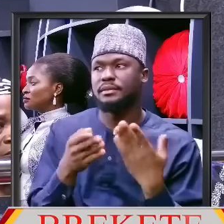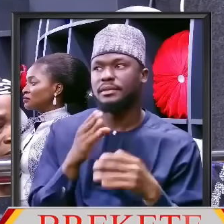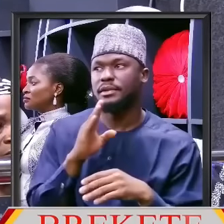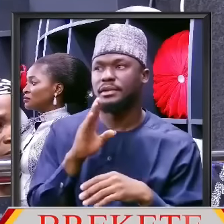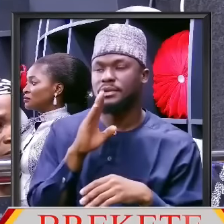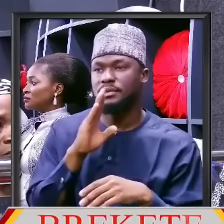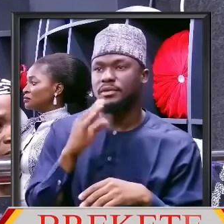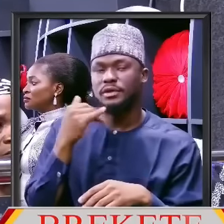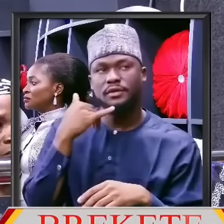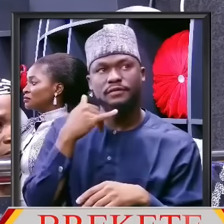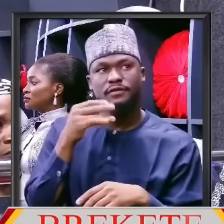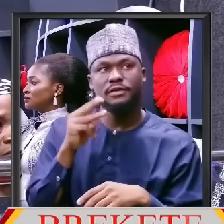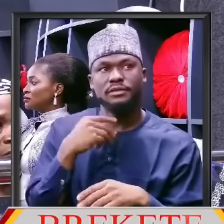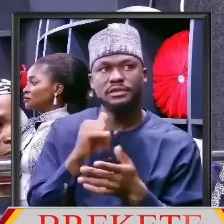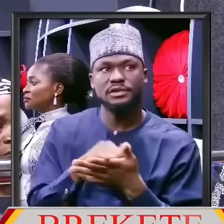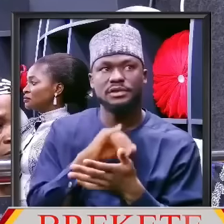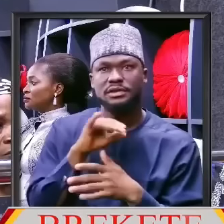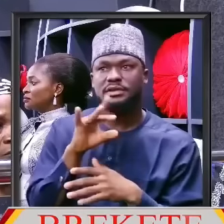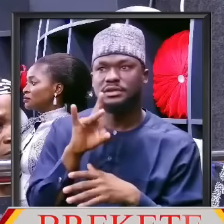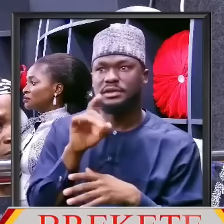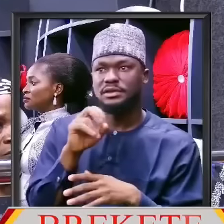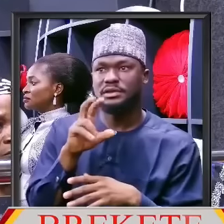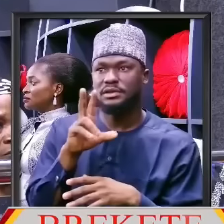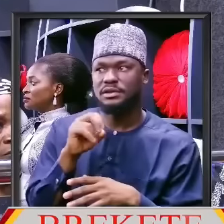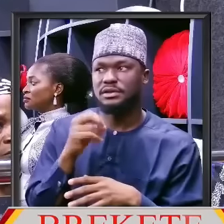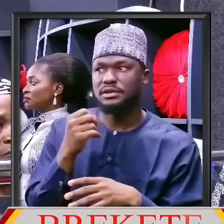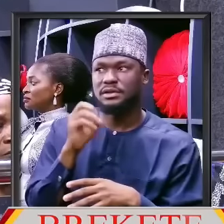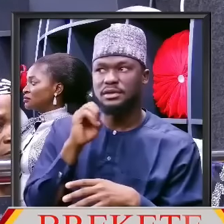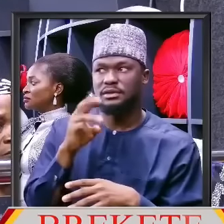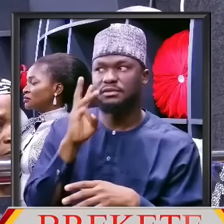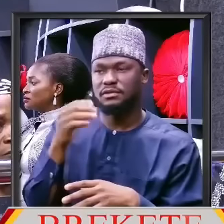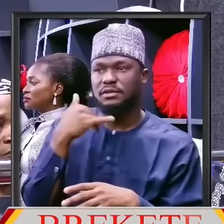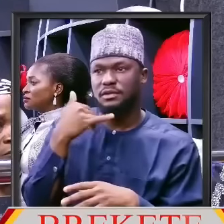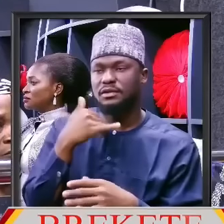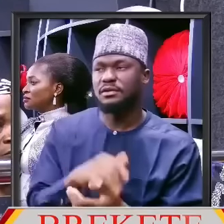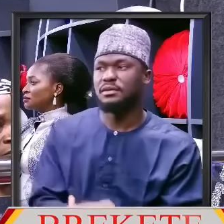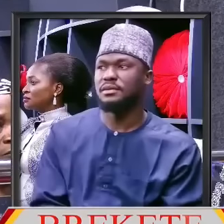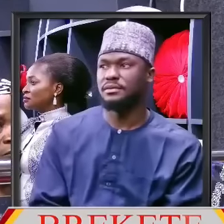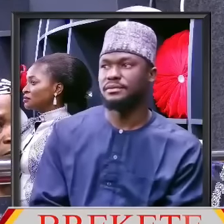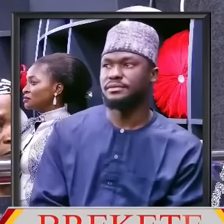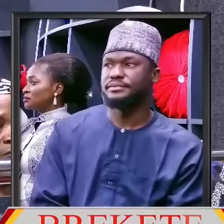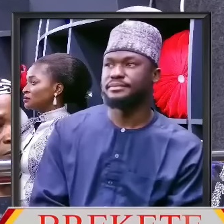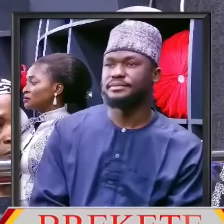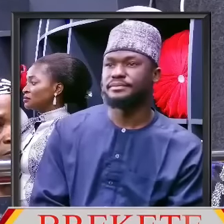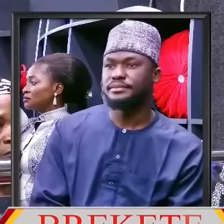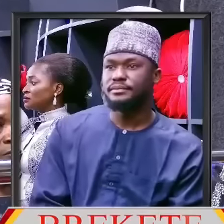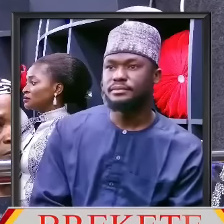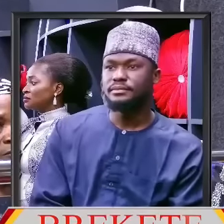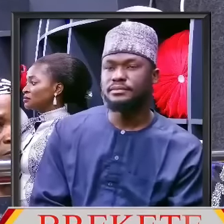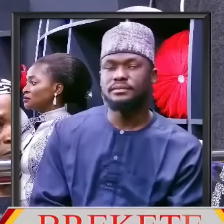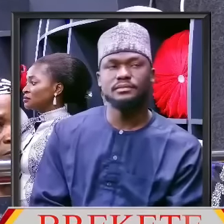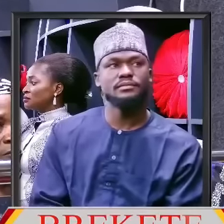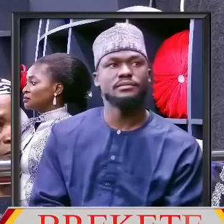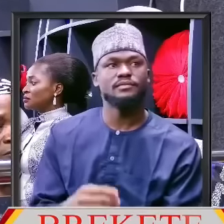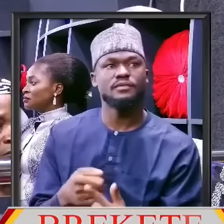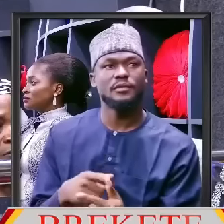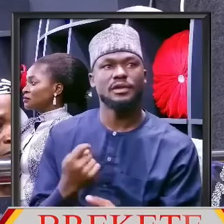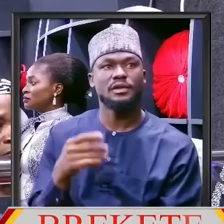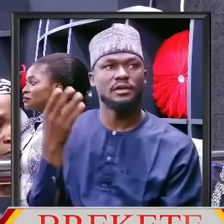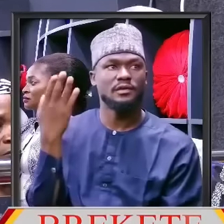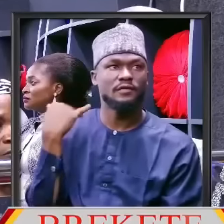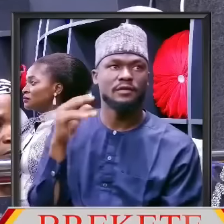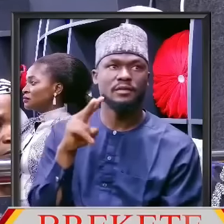her now. He come in two contacts in at 8:30. Now he go ready to receive call. Okay. I've been the rush. Then the acting, the